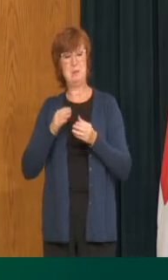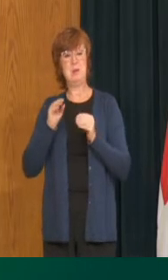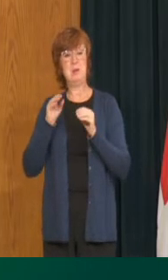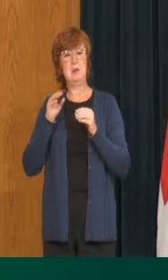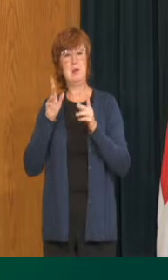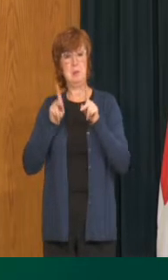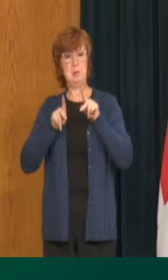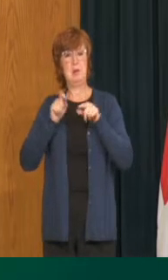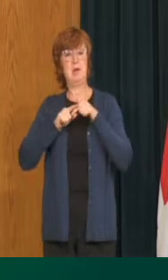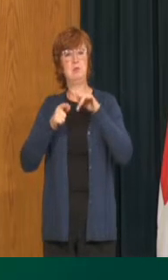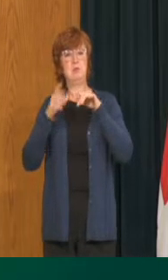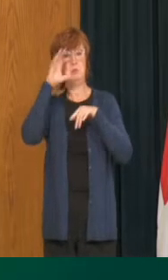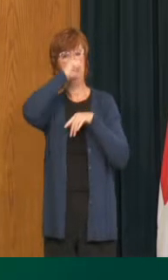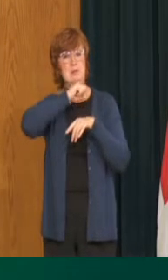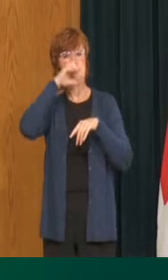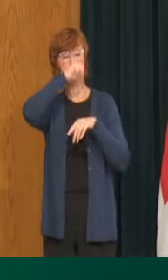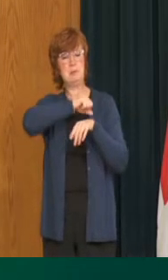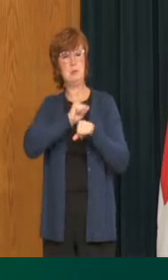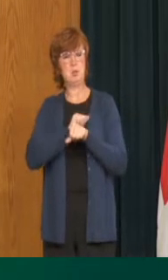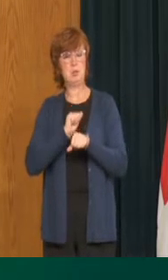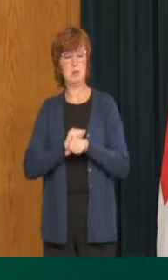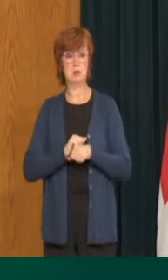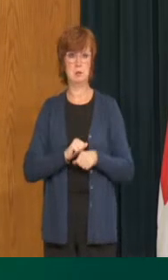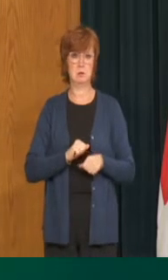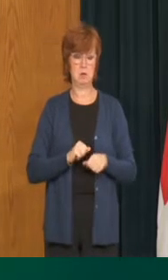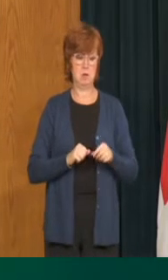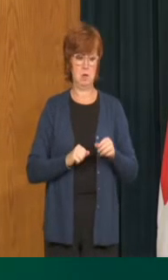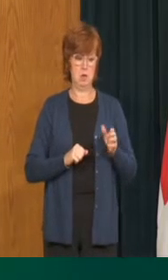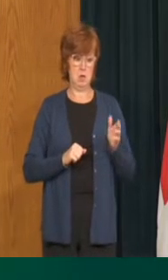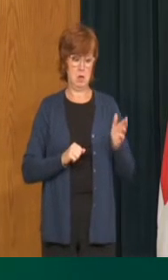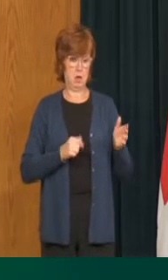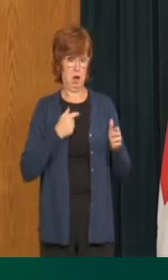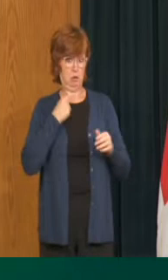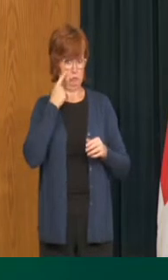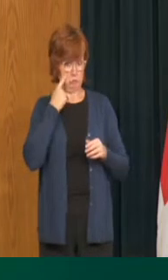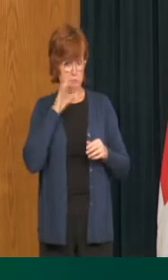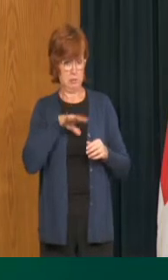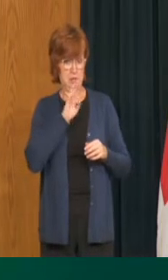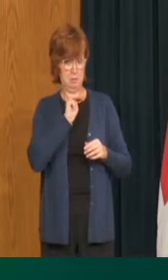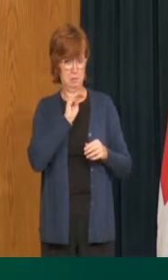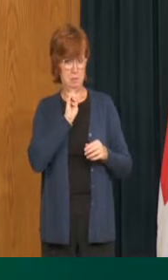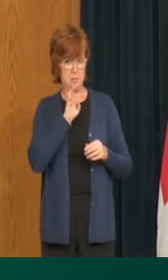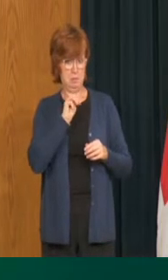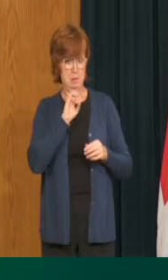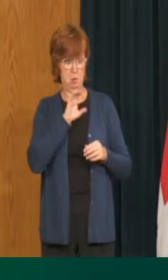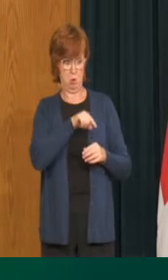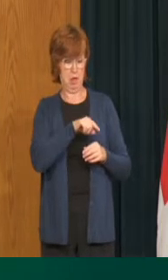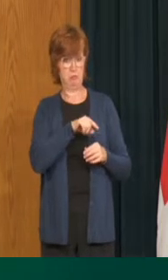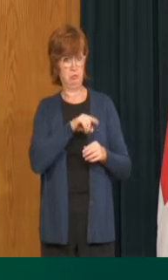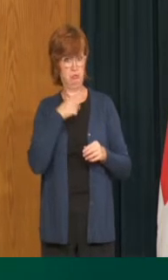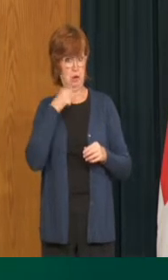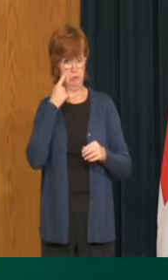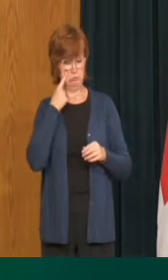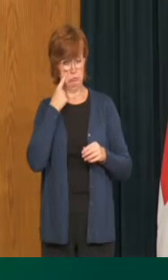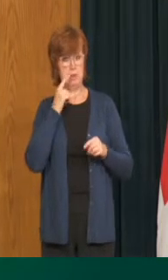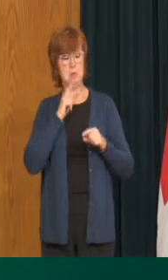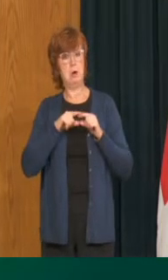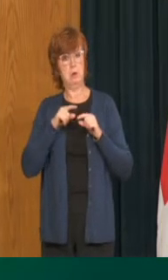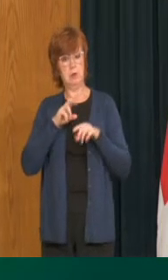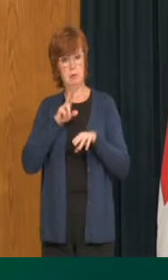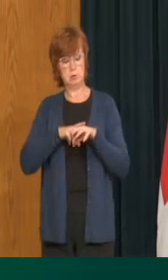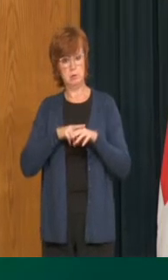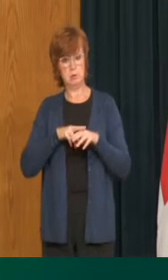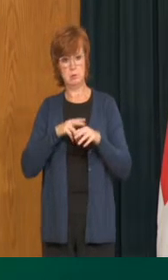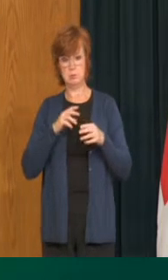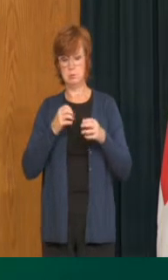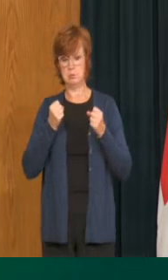to COVID-19 and the resulting consequence of having to self-monitor or ultimately potentially